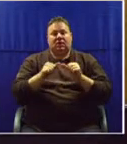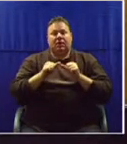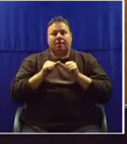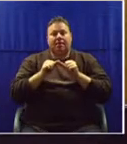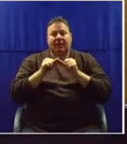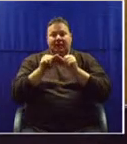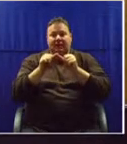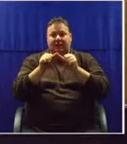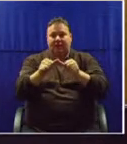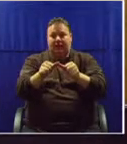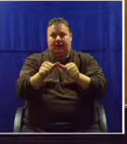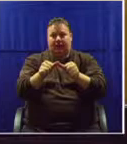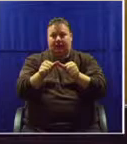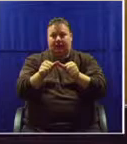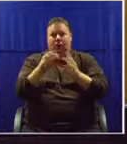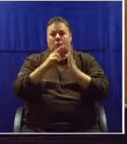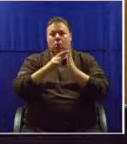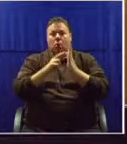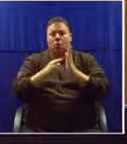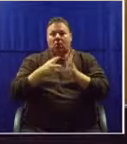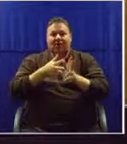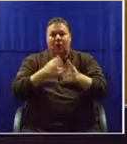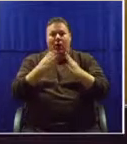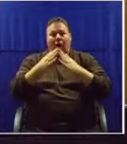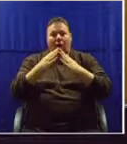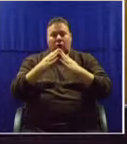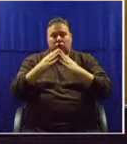the decorum of the house.